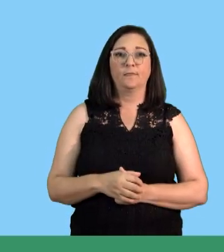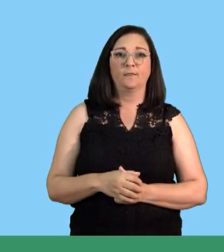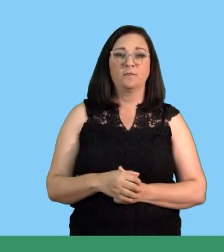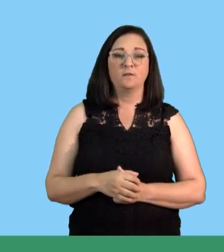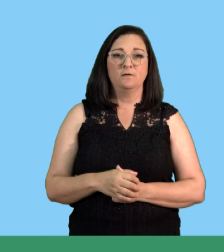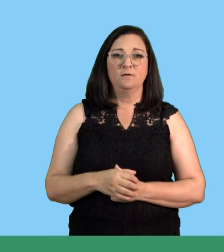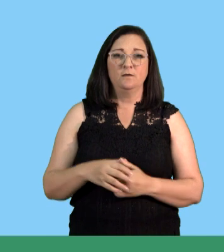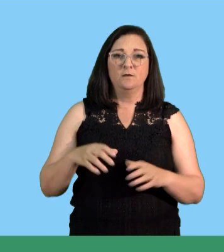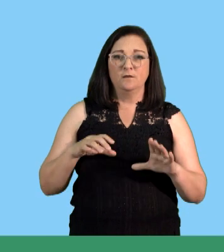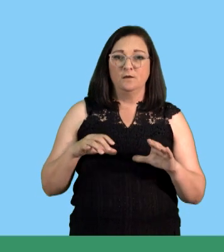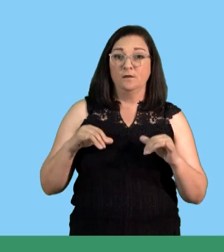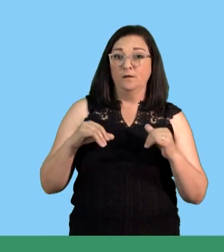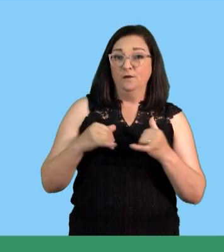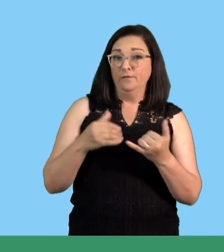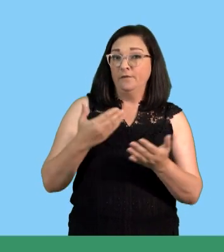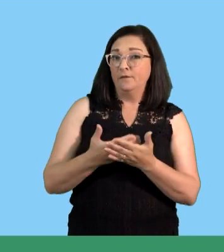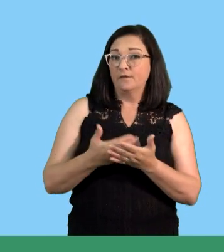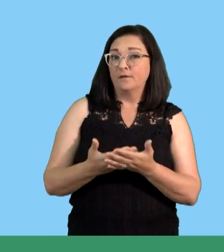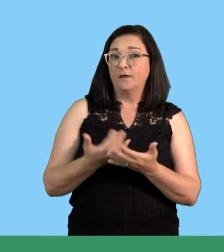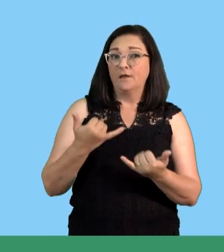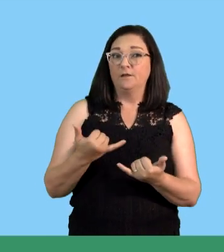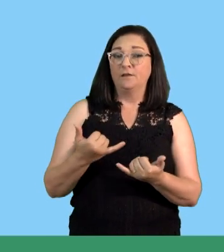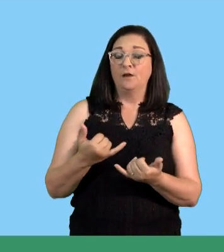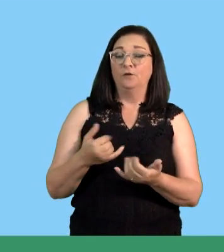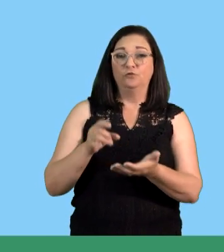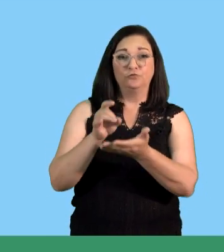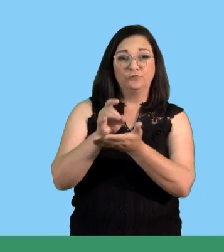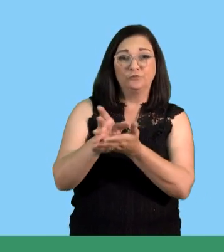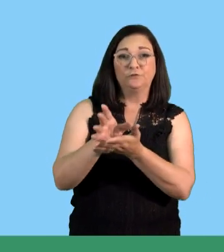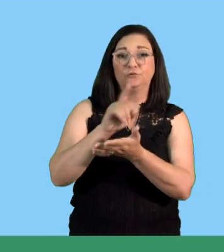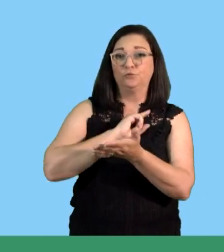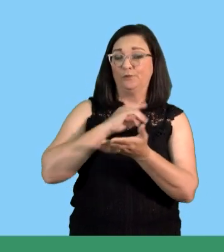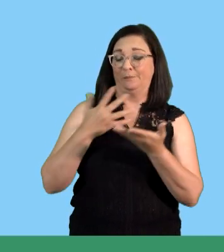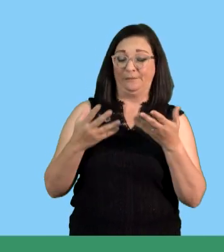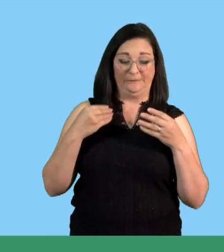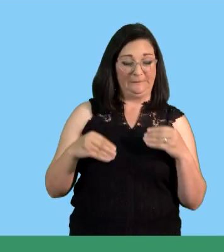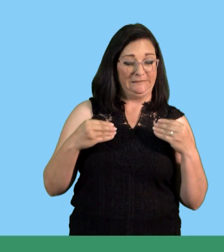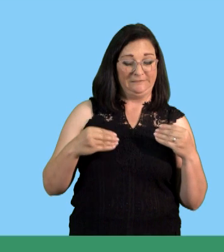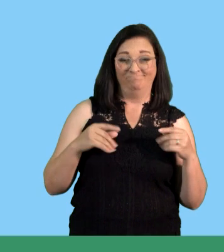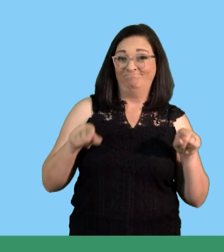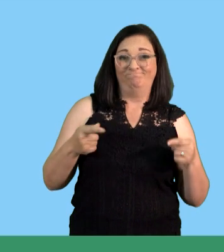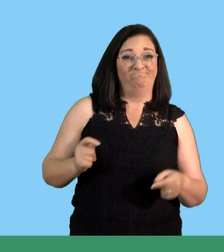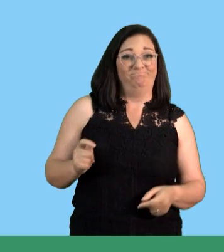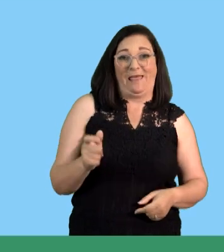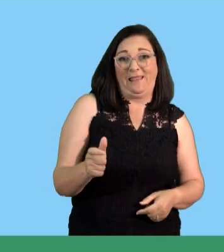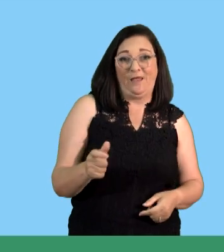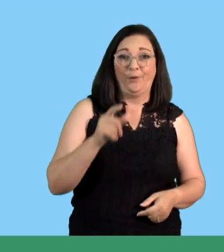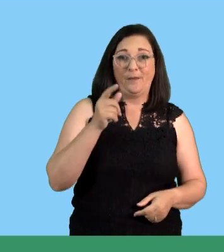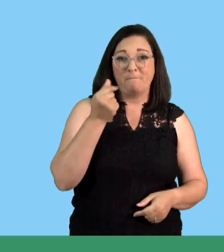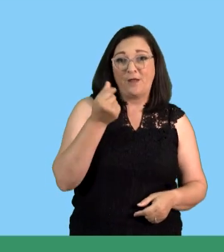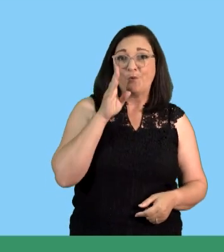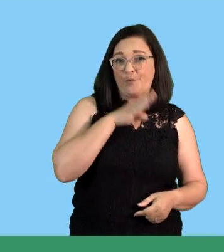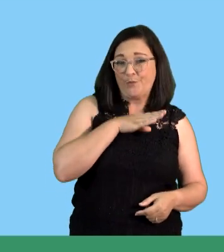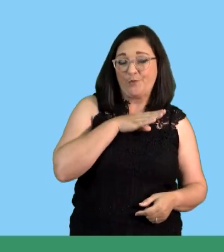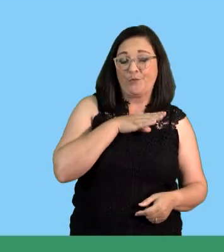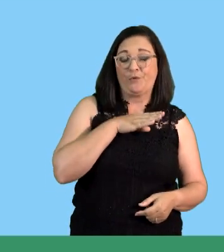employer can retrench some employees due to insolvency. What does insolvency mean? It's when a business is no longer able to pay. We